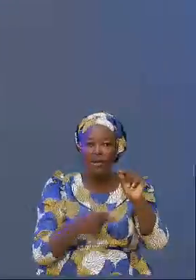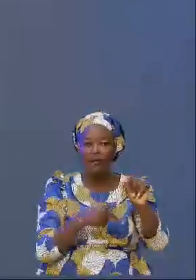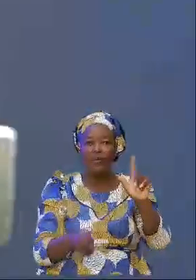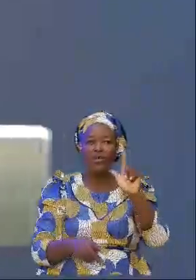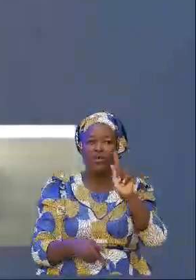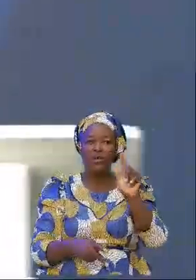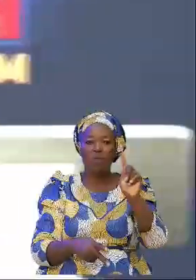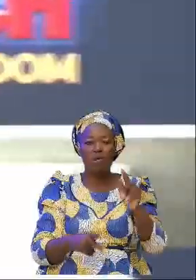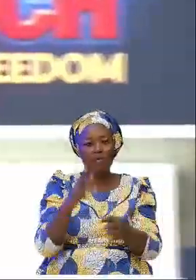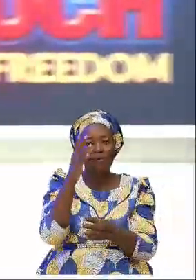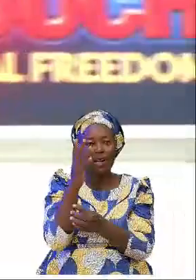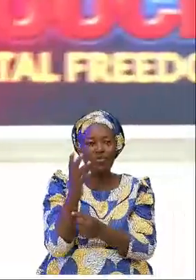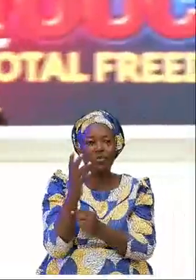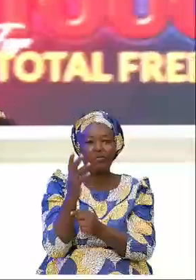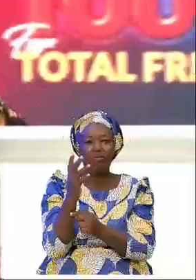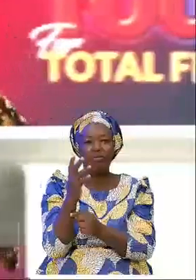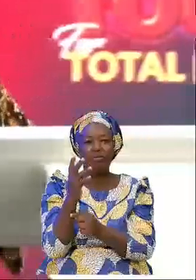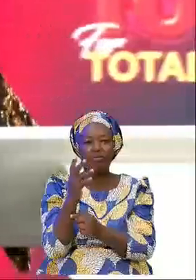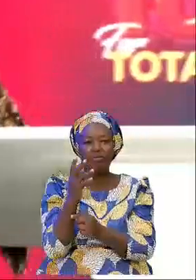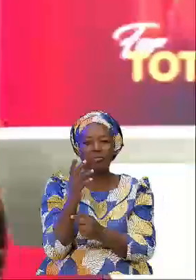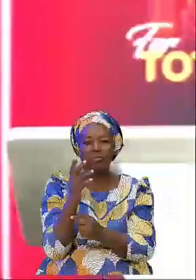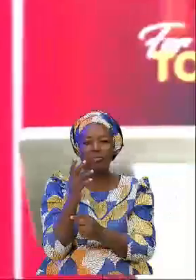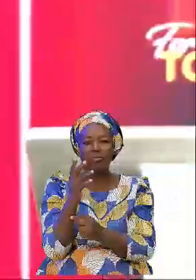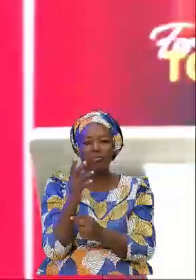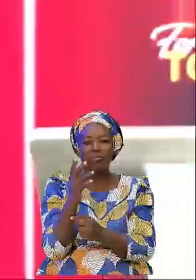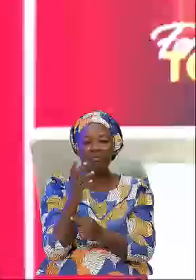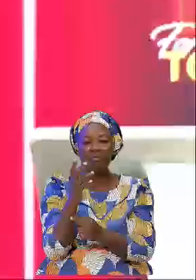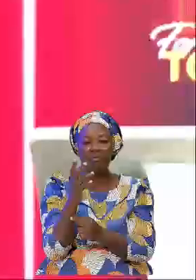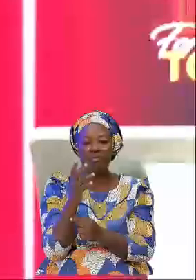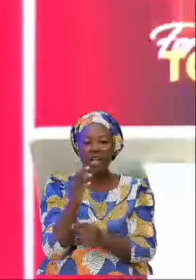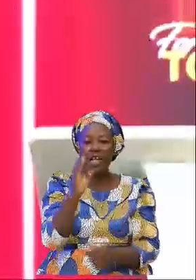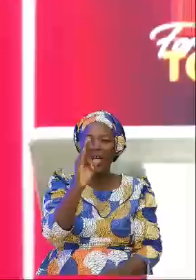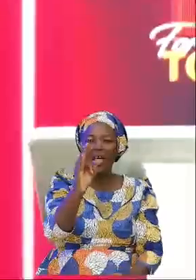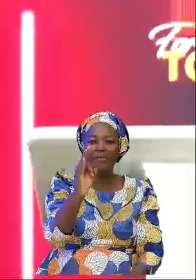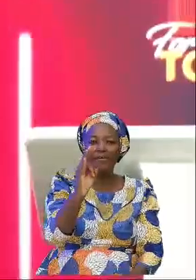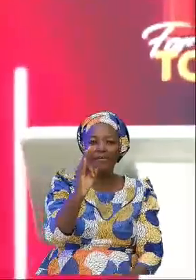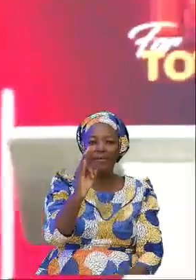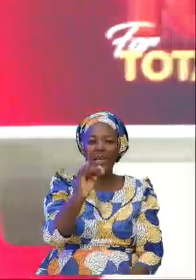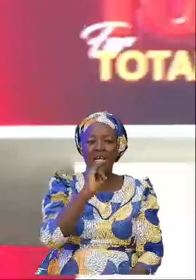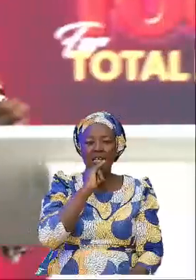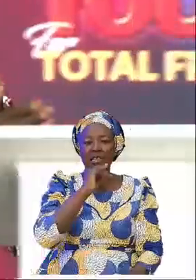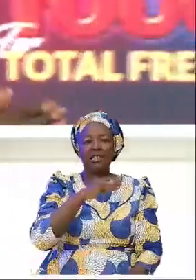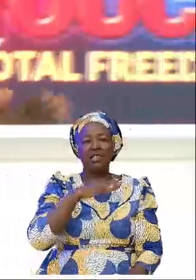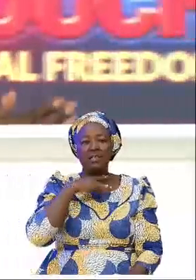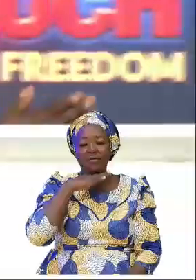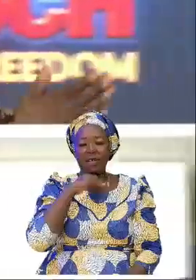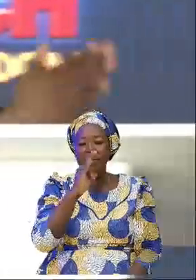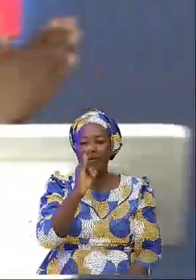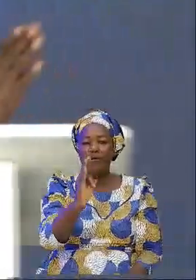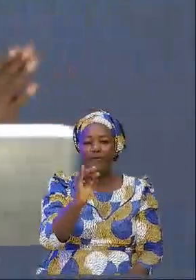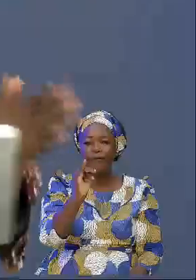19, verse 20, verse 21. Flesh. F